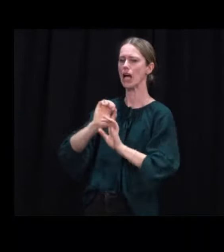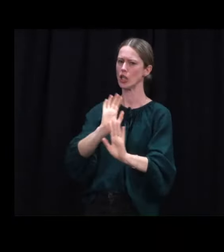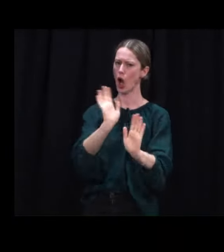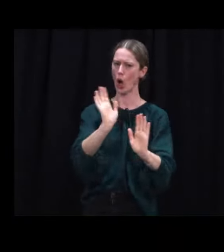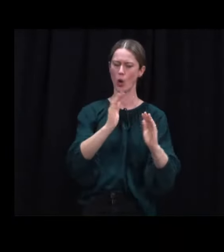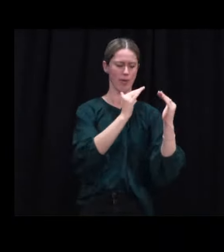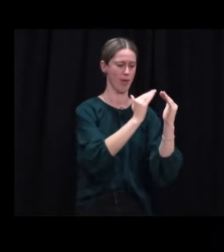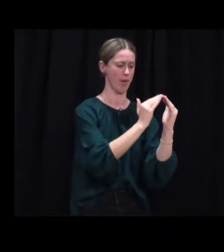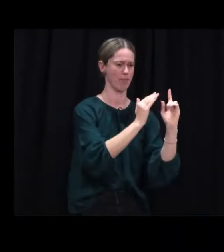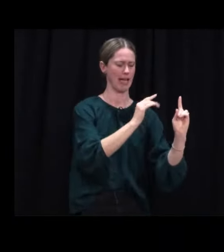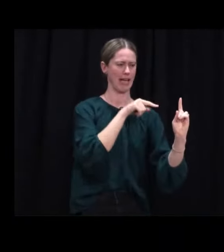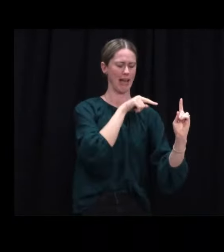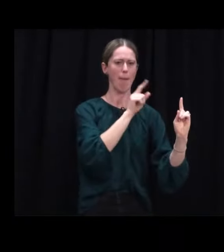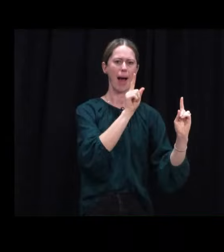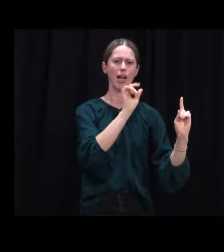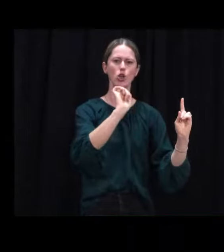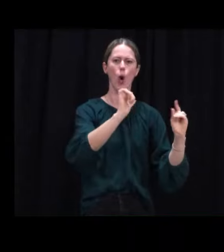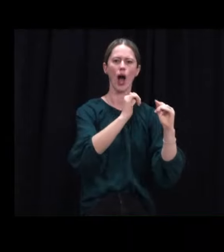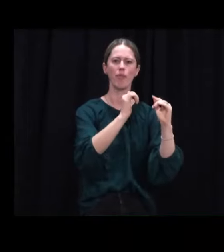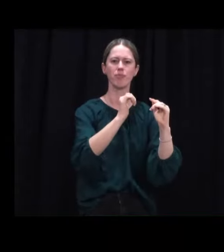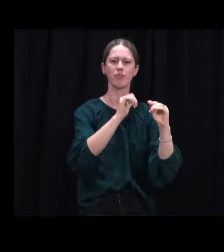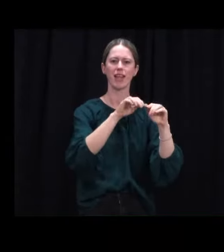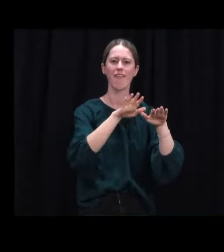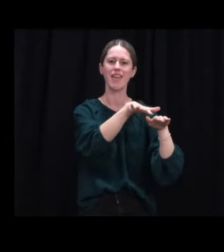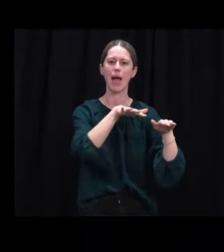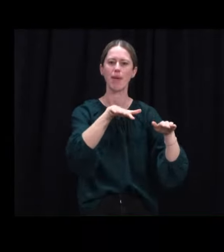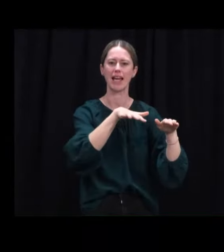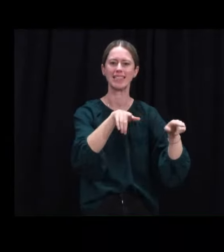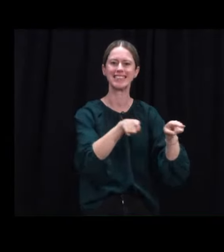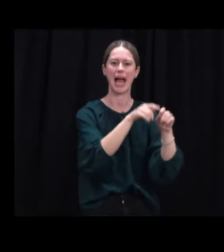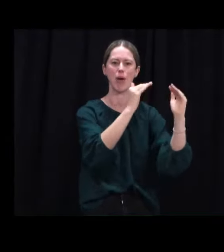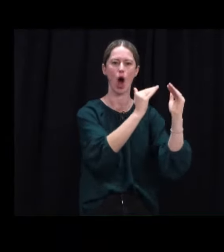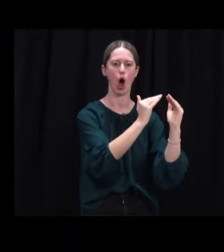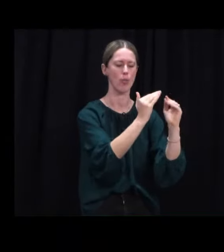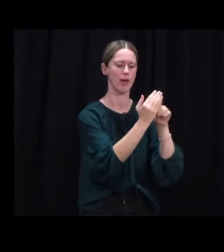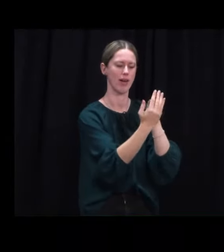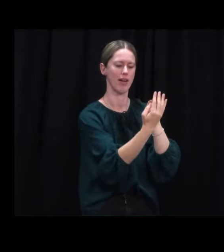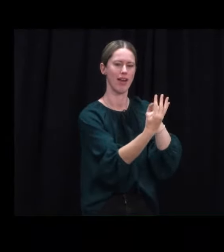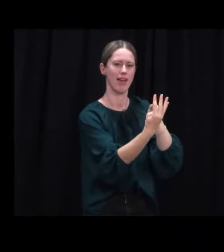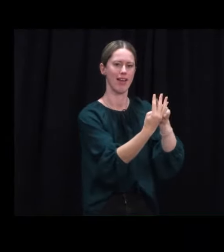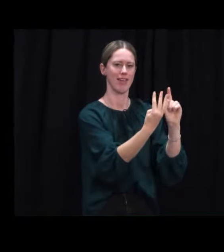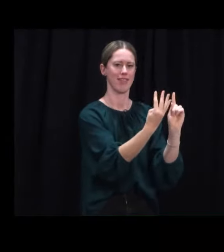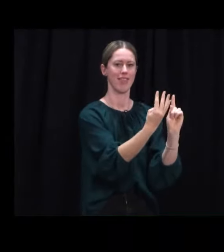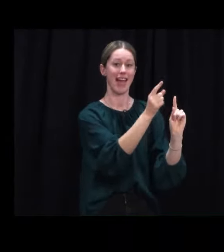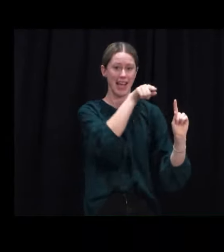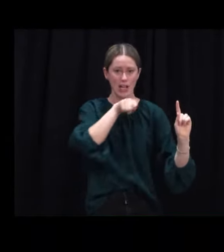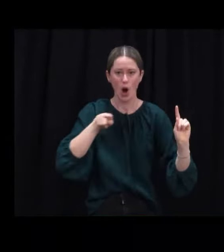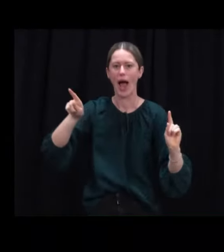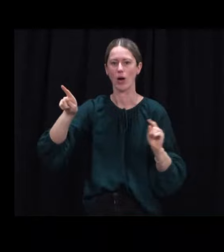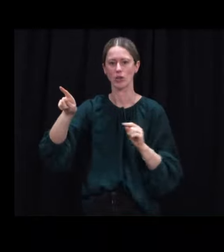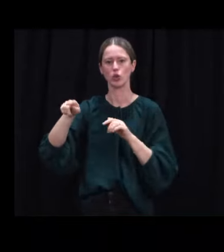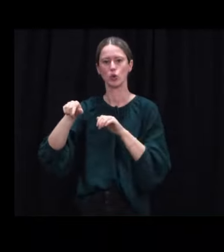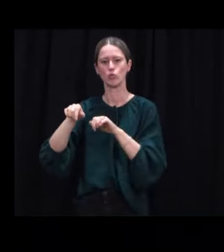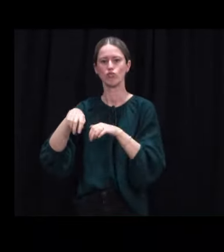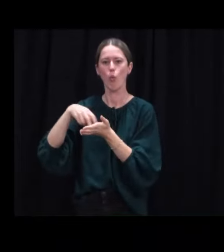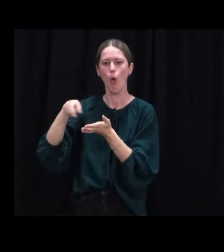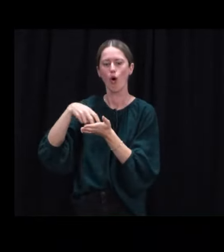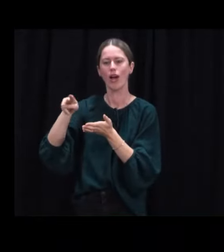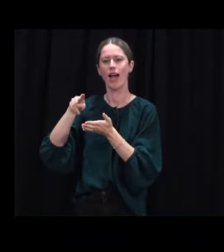household members who may be staying in the home are able to leave the property to exercise as long as they avoid contacts with others and they do not